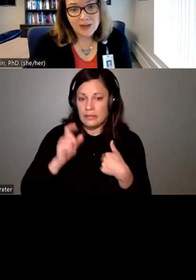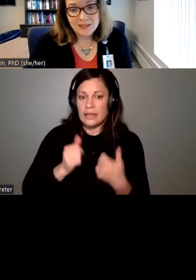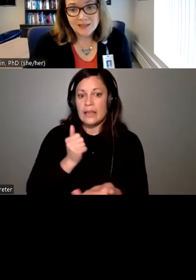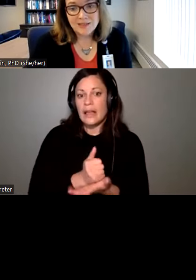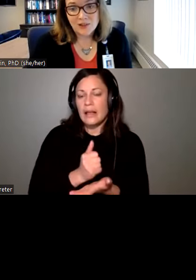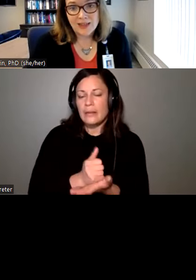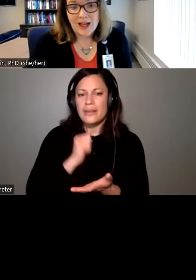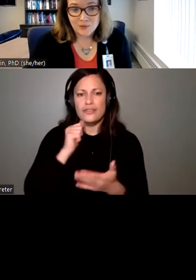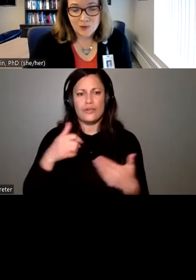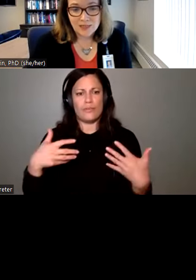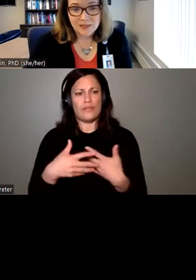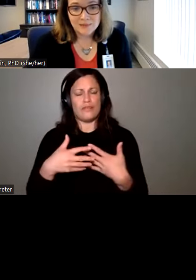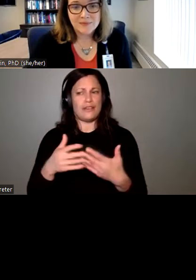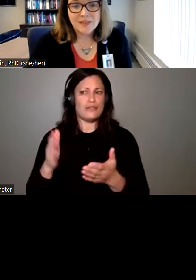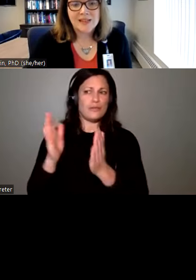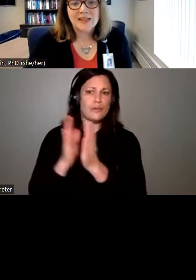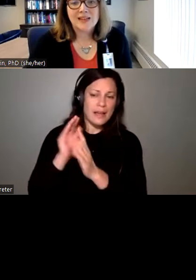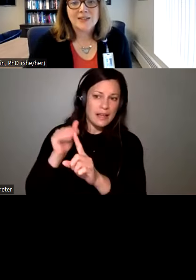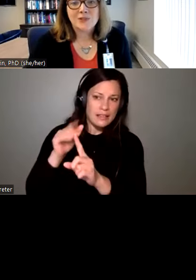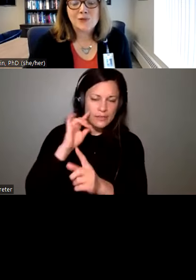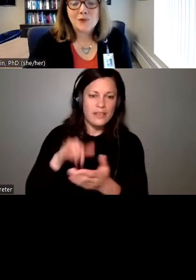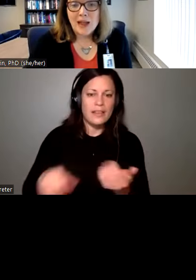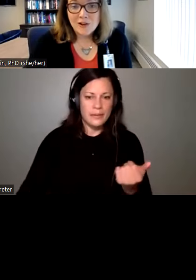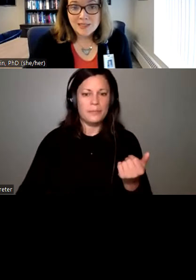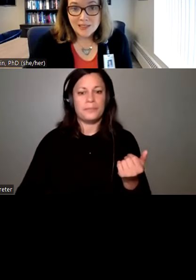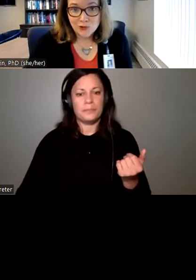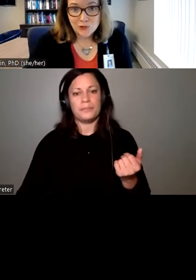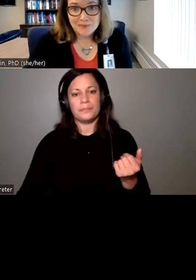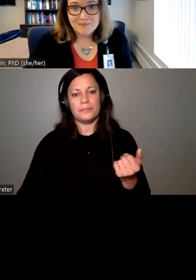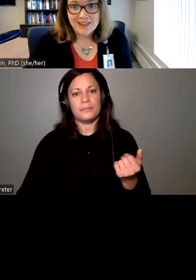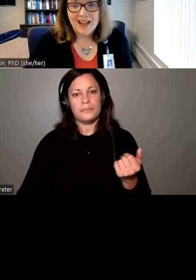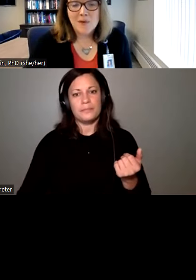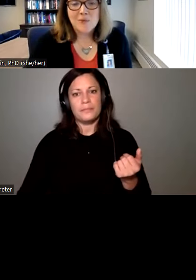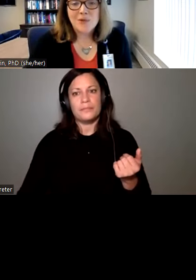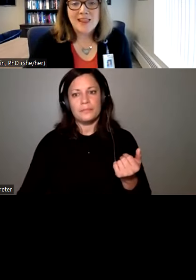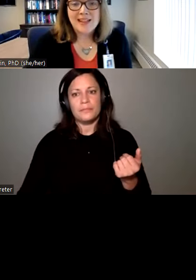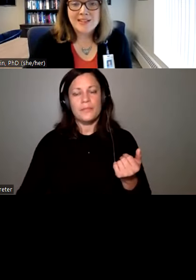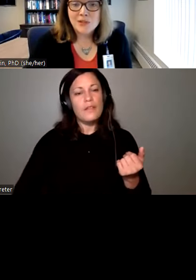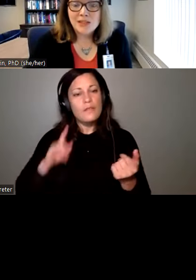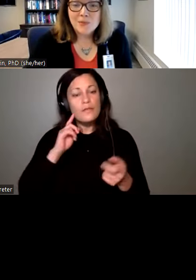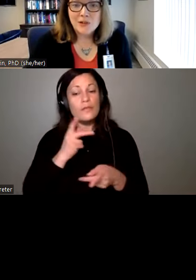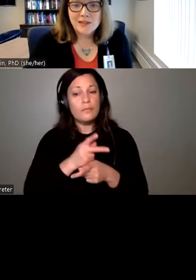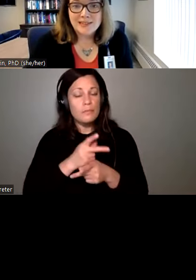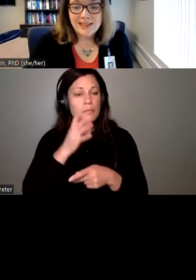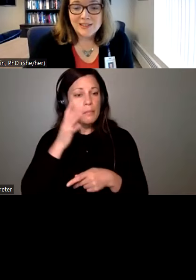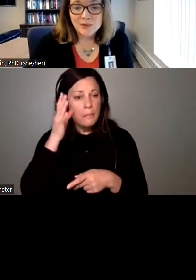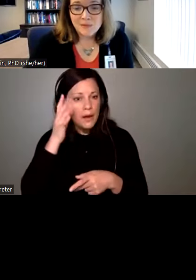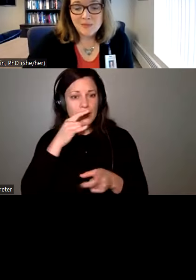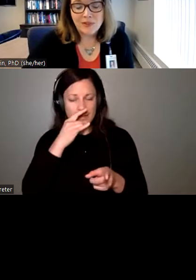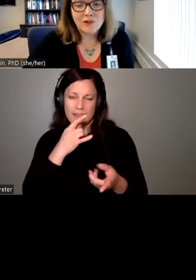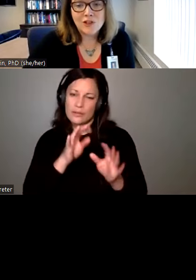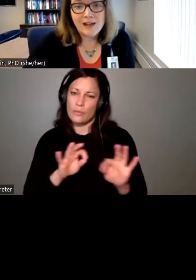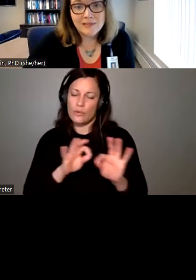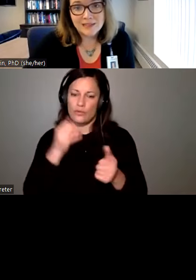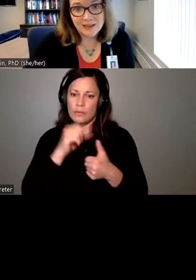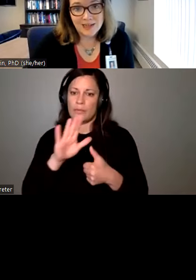being afraid to necessarily ask for it. So for parenting children, I think it's really important, I say, to remember